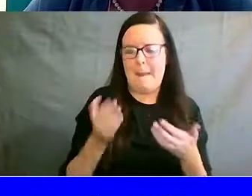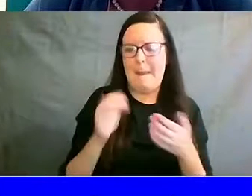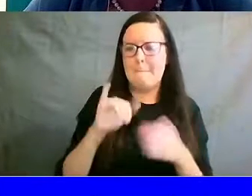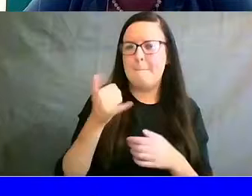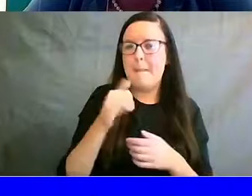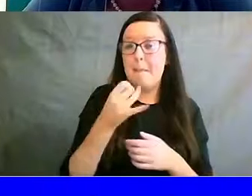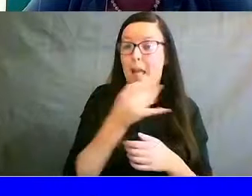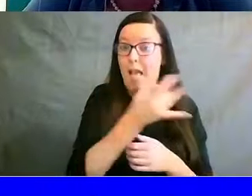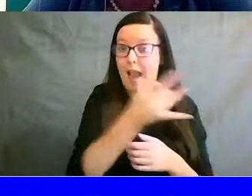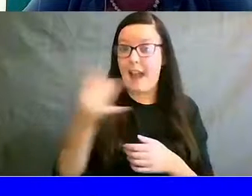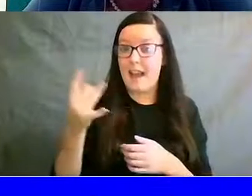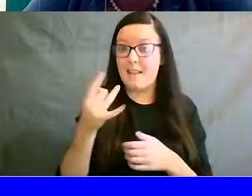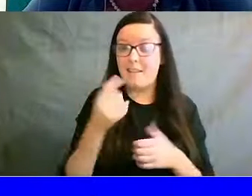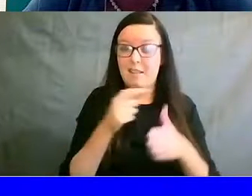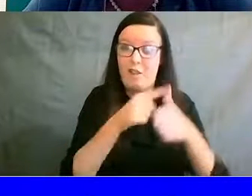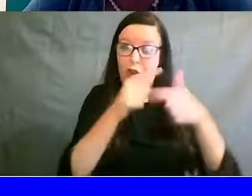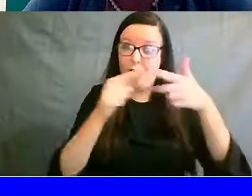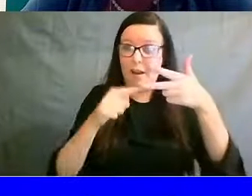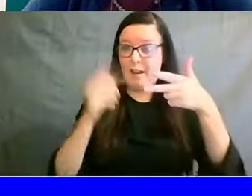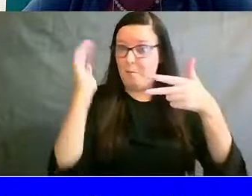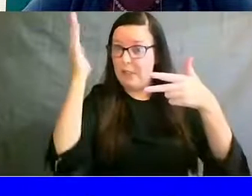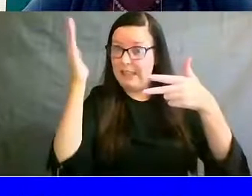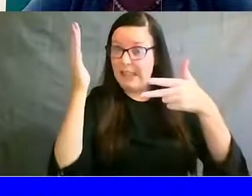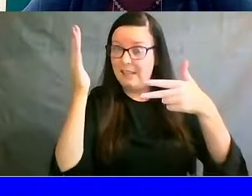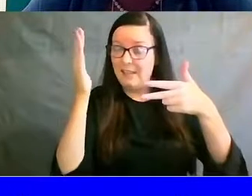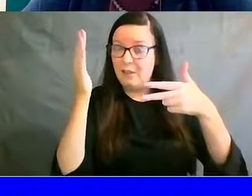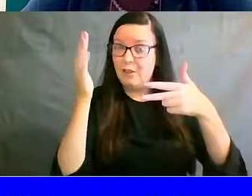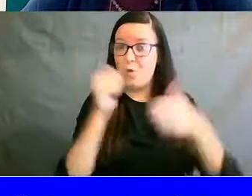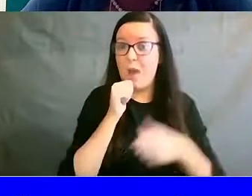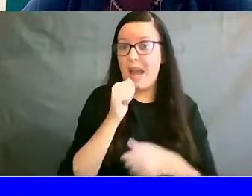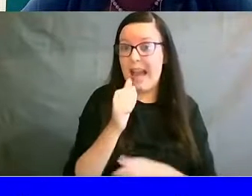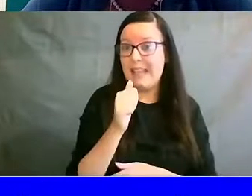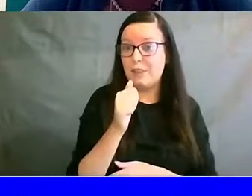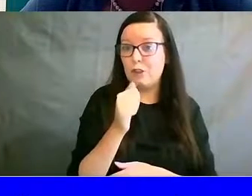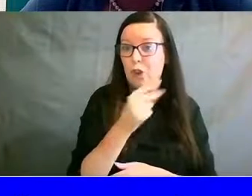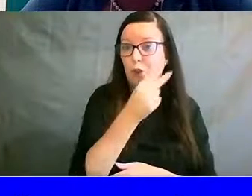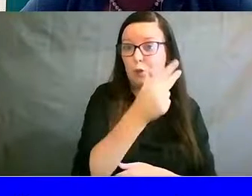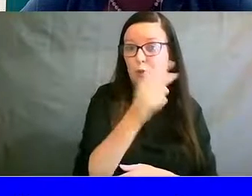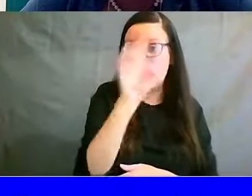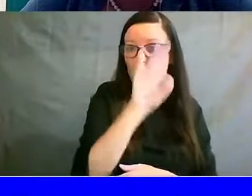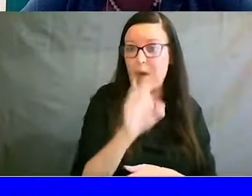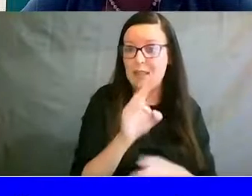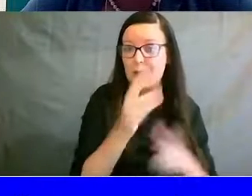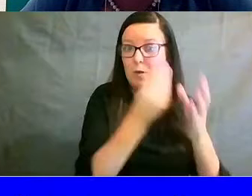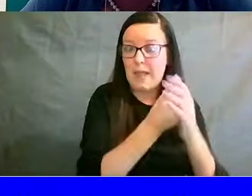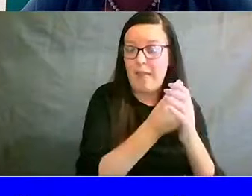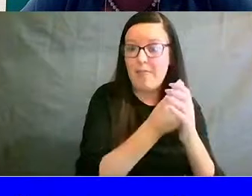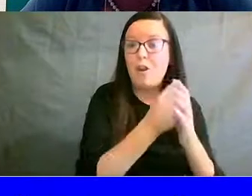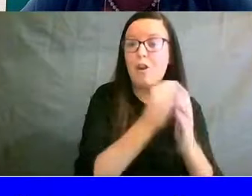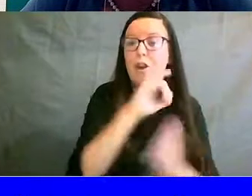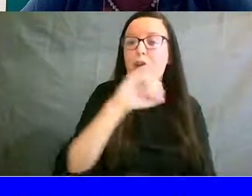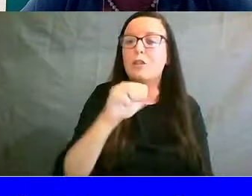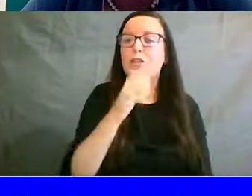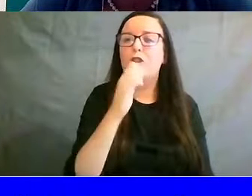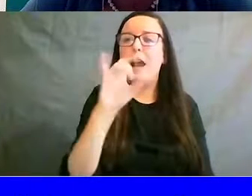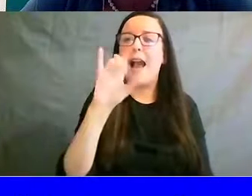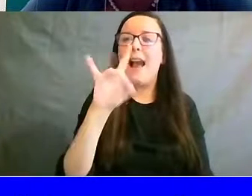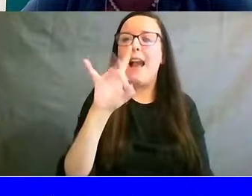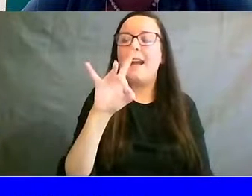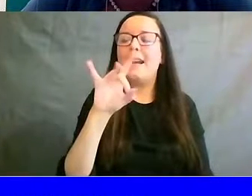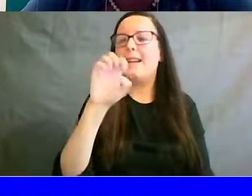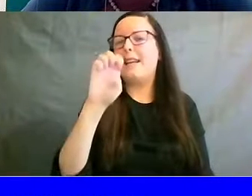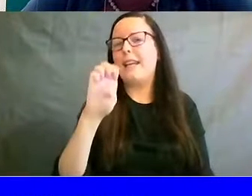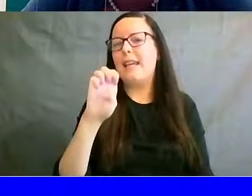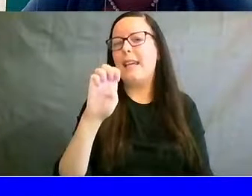each of the panelists to maybe answer the two questions together. Jackie Brown is very interested to hear all of